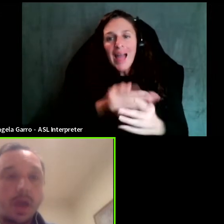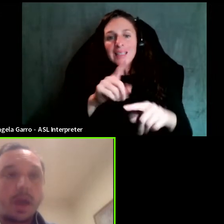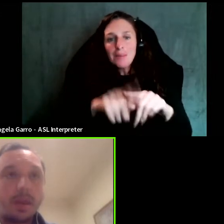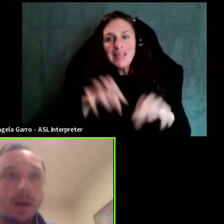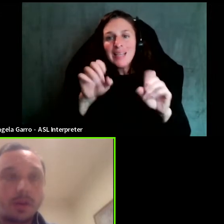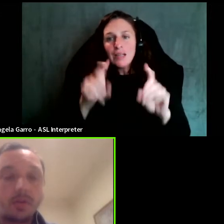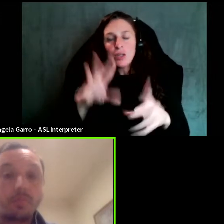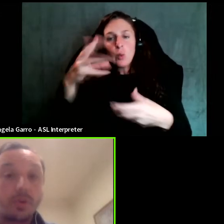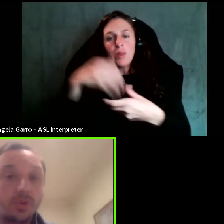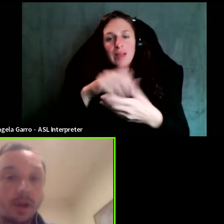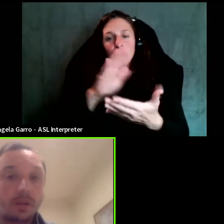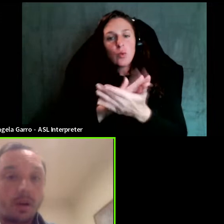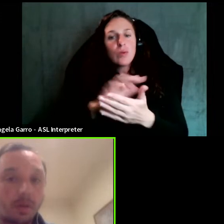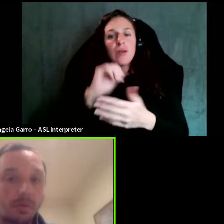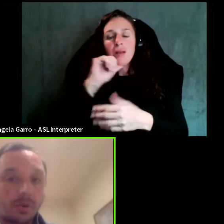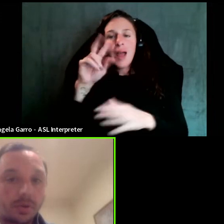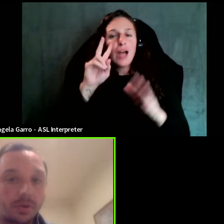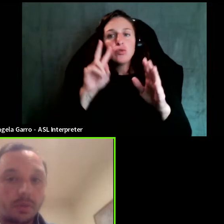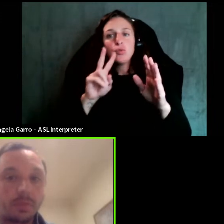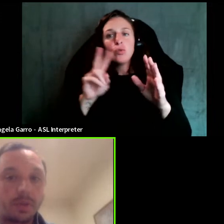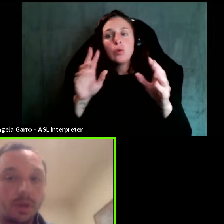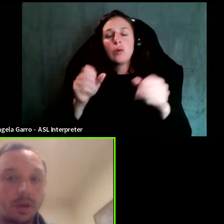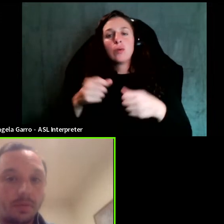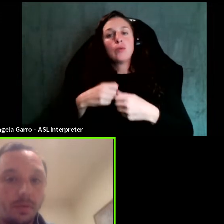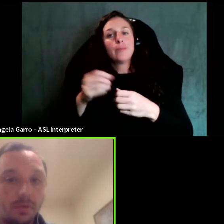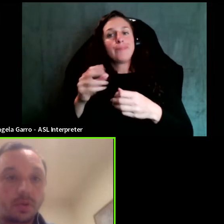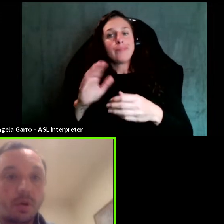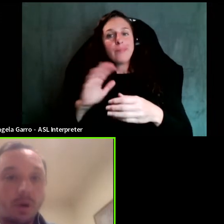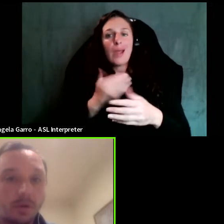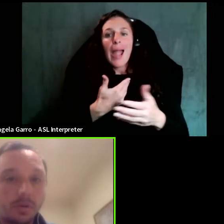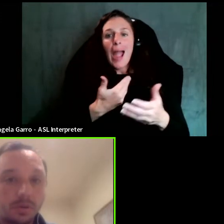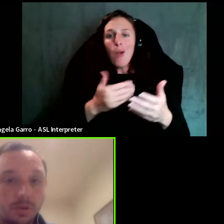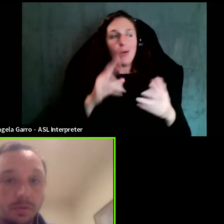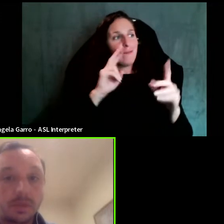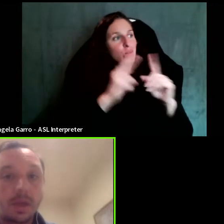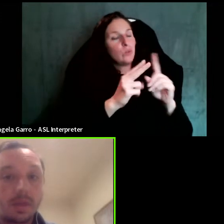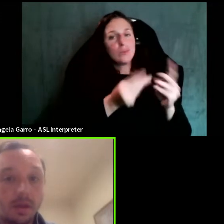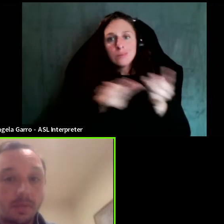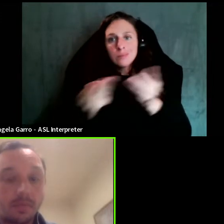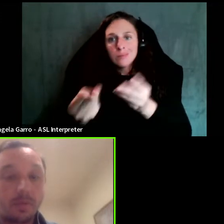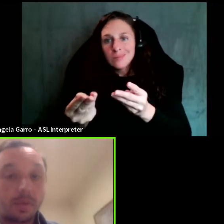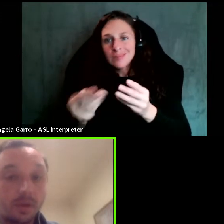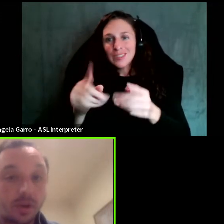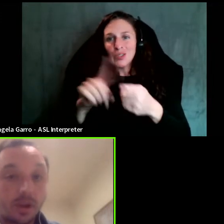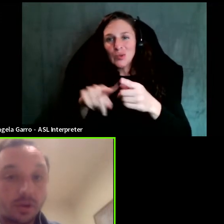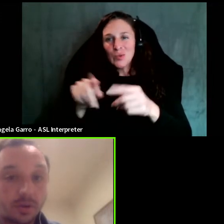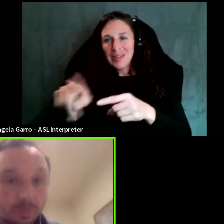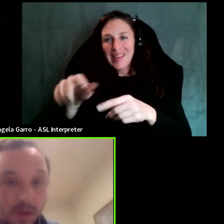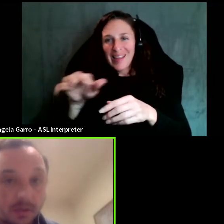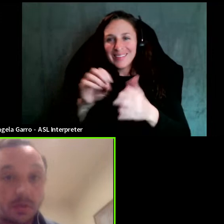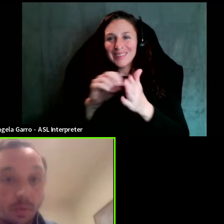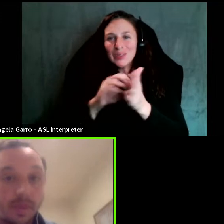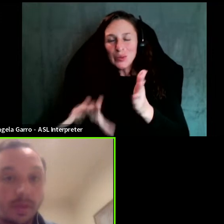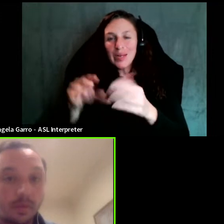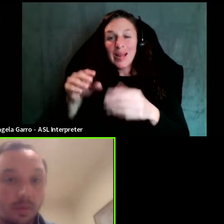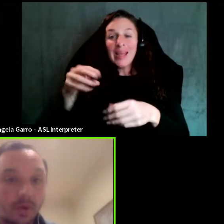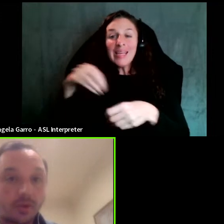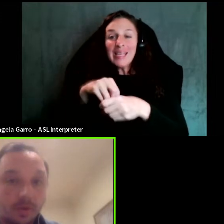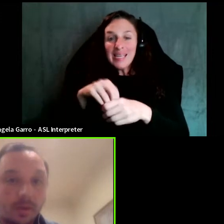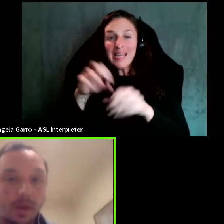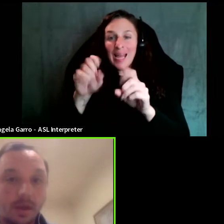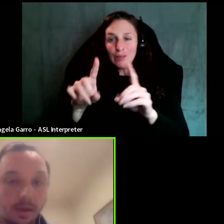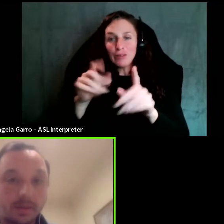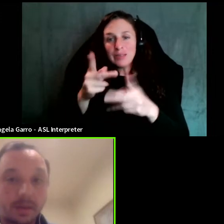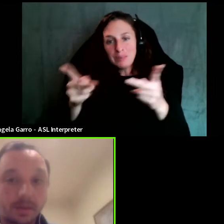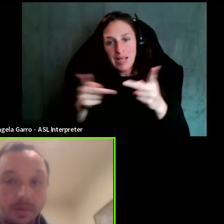schools and not to project our personal and political views onto the students and therefore the educational space within